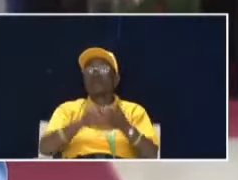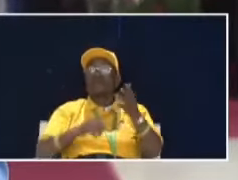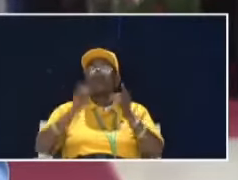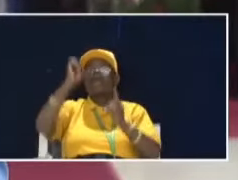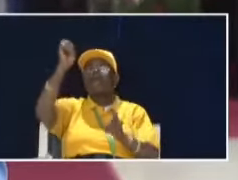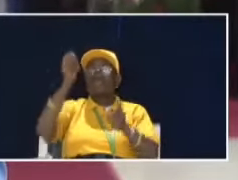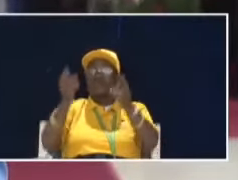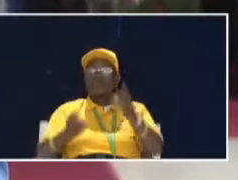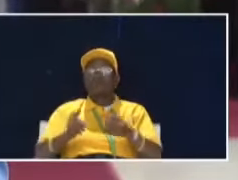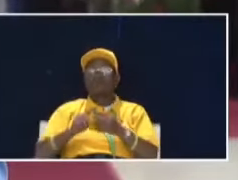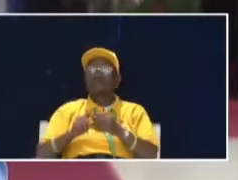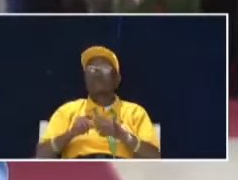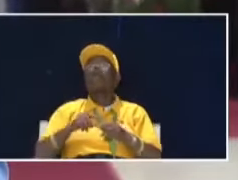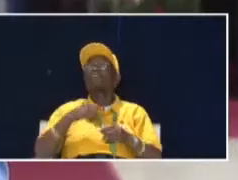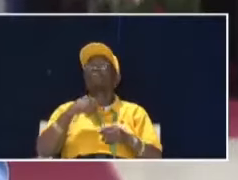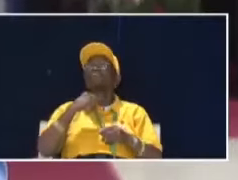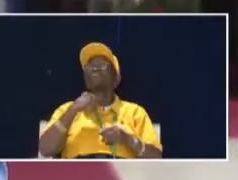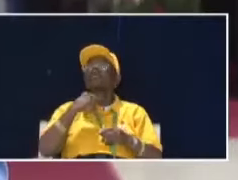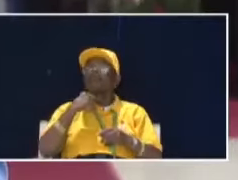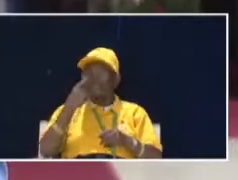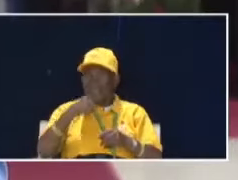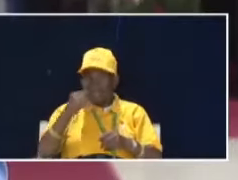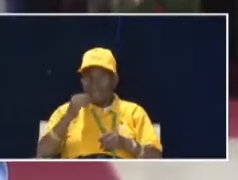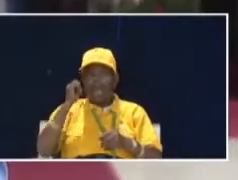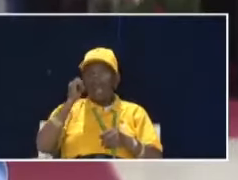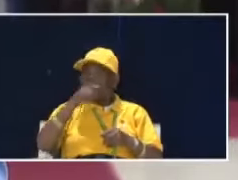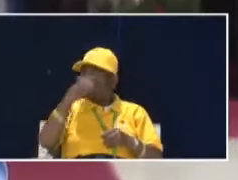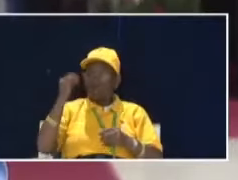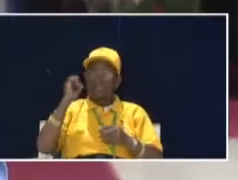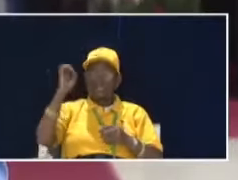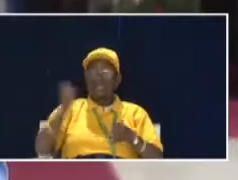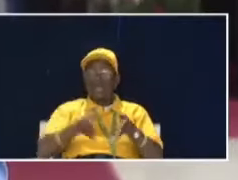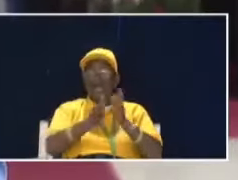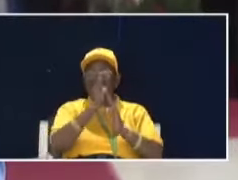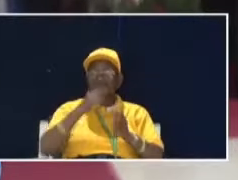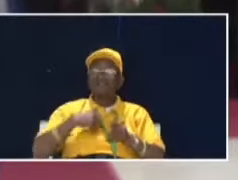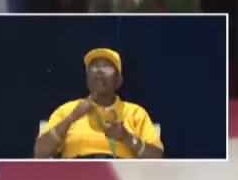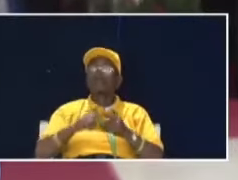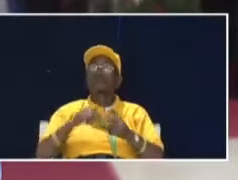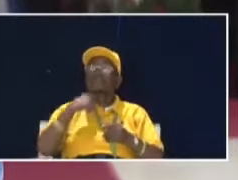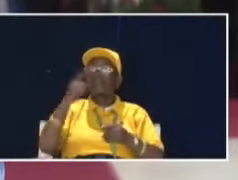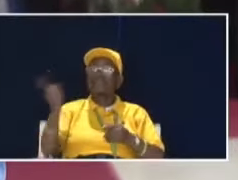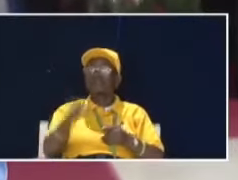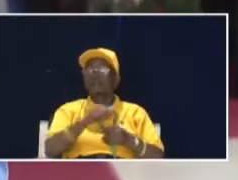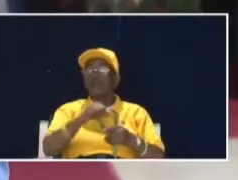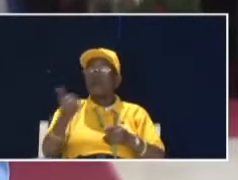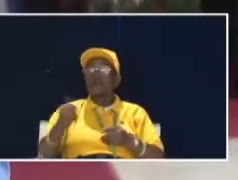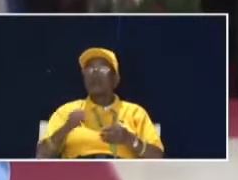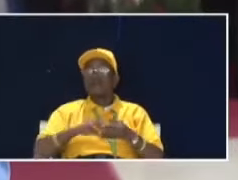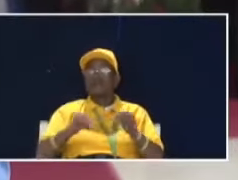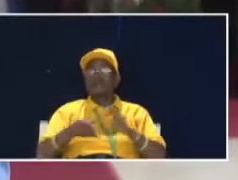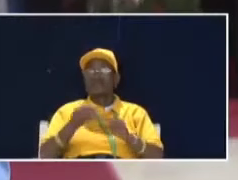Because he asked me to tell you yet another story. And maybe after that we'll round up.